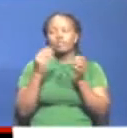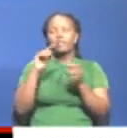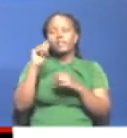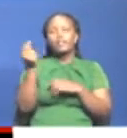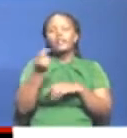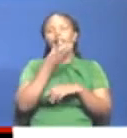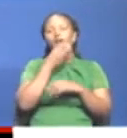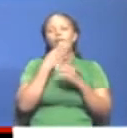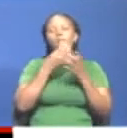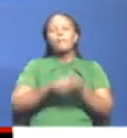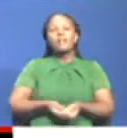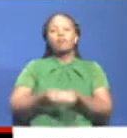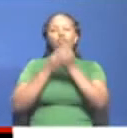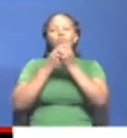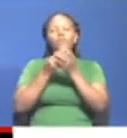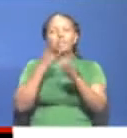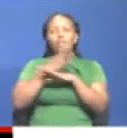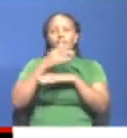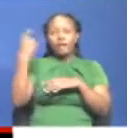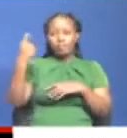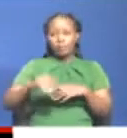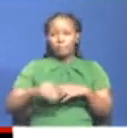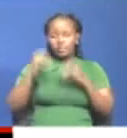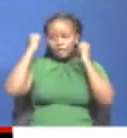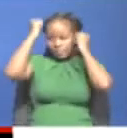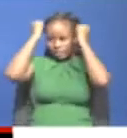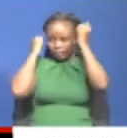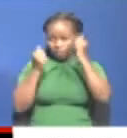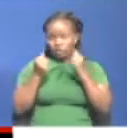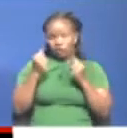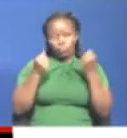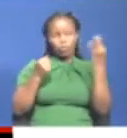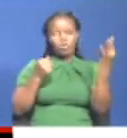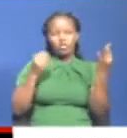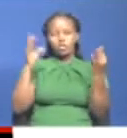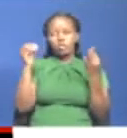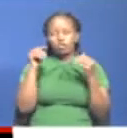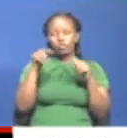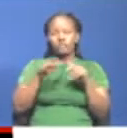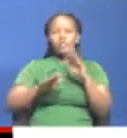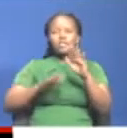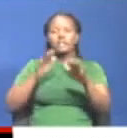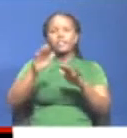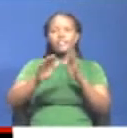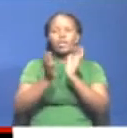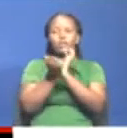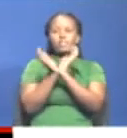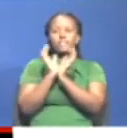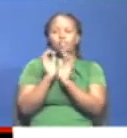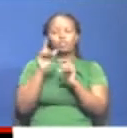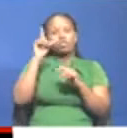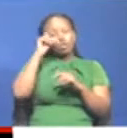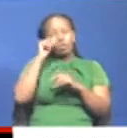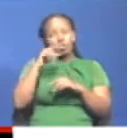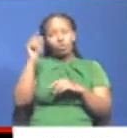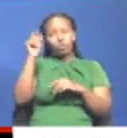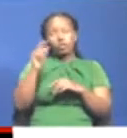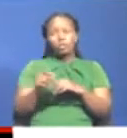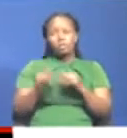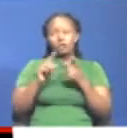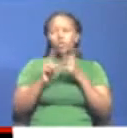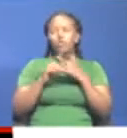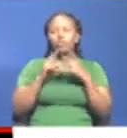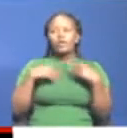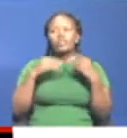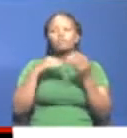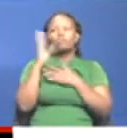after beating GSU 3-0 in a match played today at the Nyayo National Stadium. The Coastal team ended GSU's dominance in the